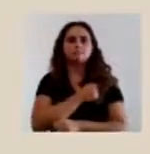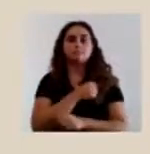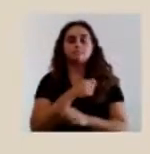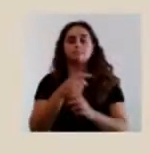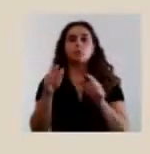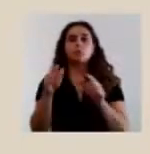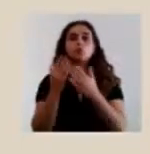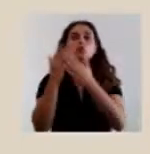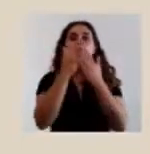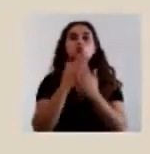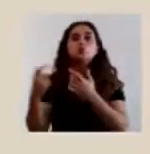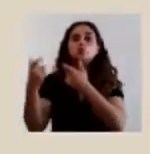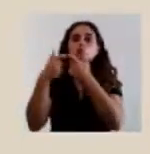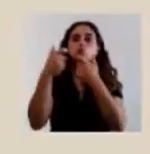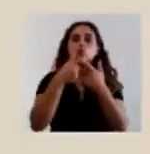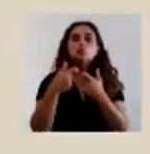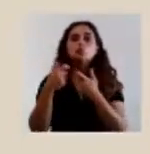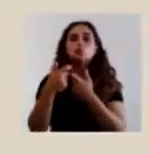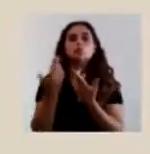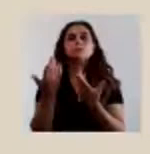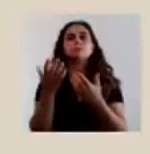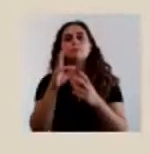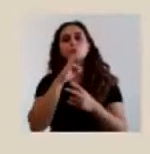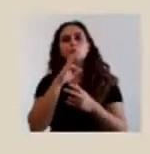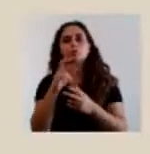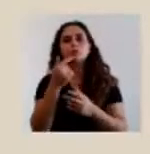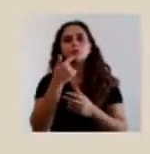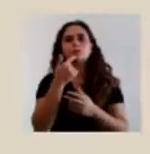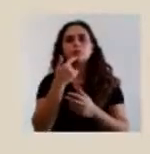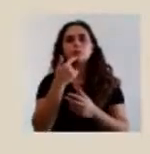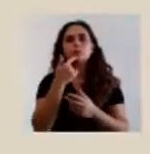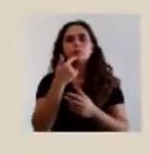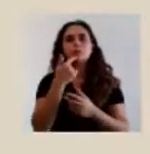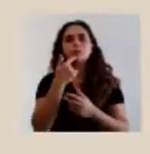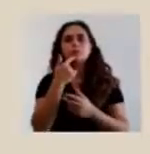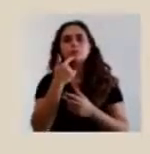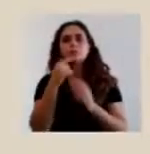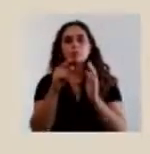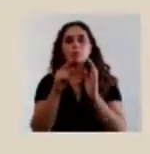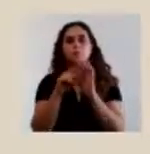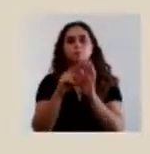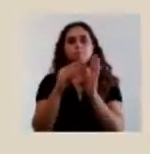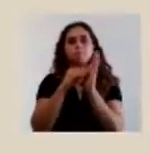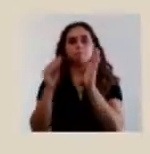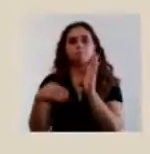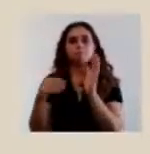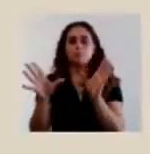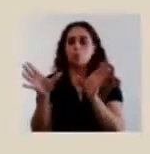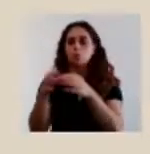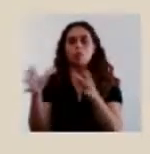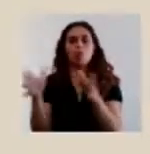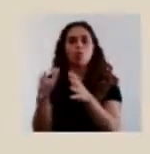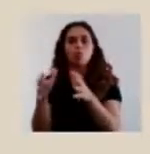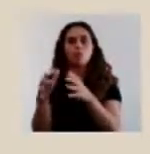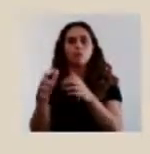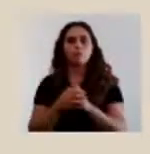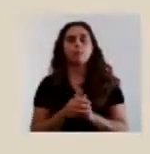correspondence studies can be adapted to look at landlord response rates to application from minority